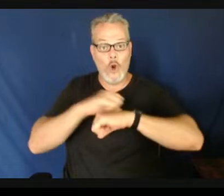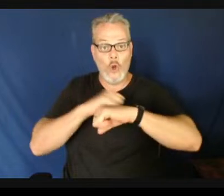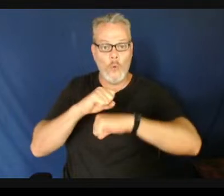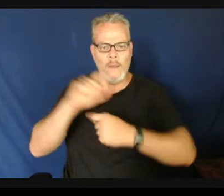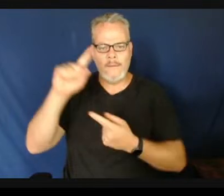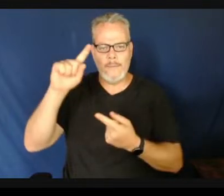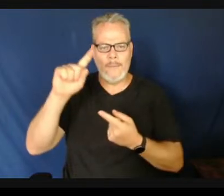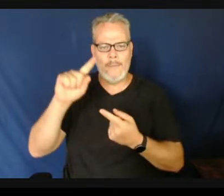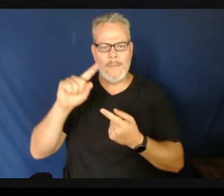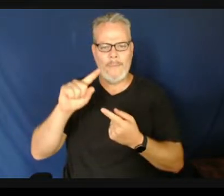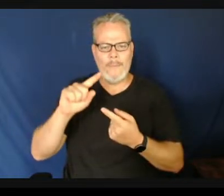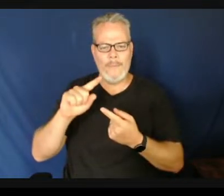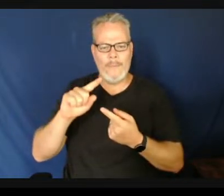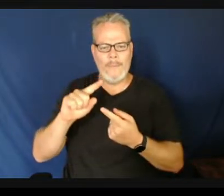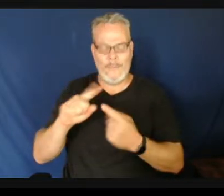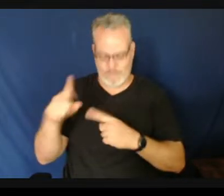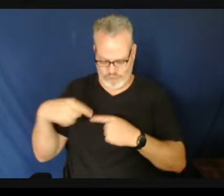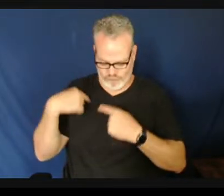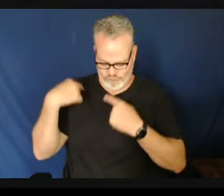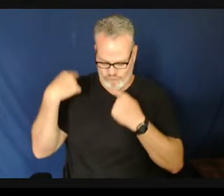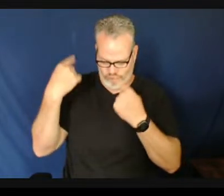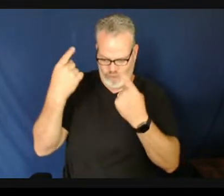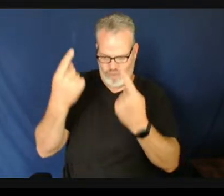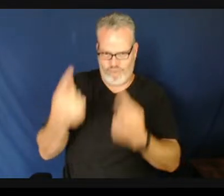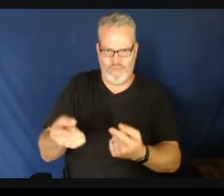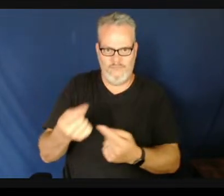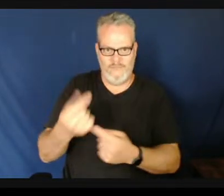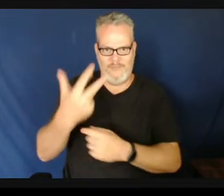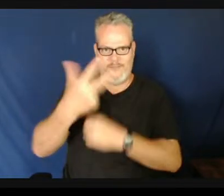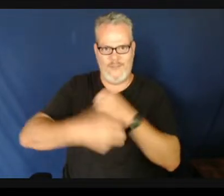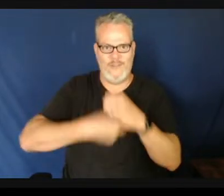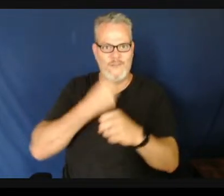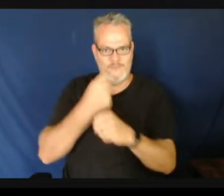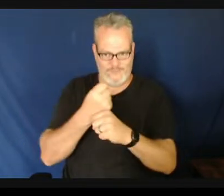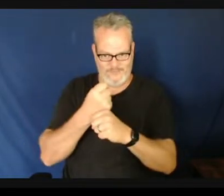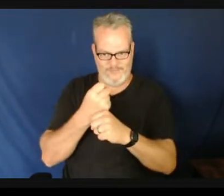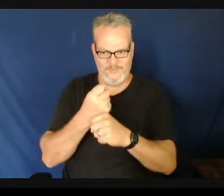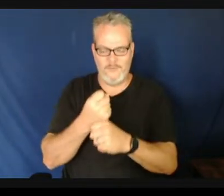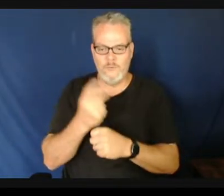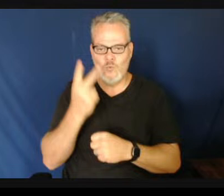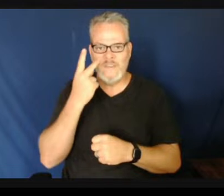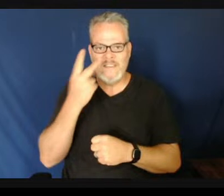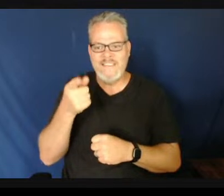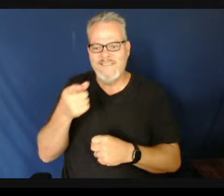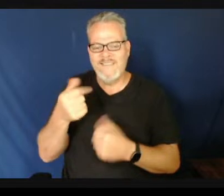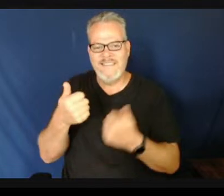down overall since the 2022 eruption, as the volcano continues to recharge